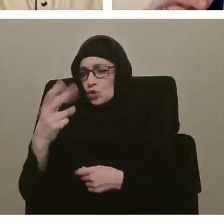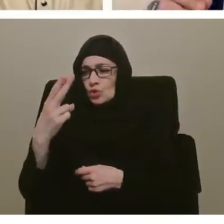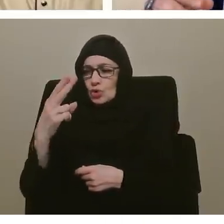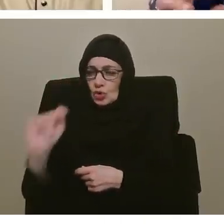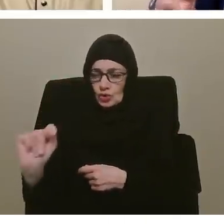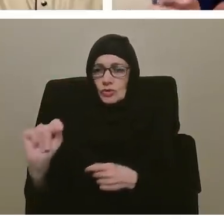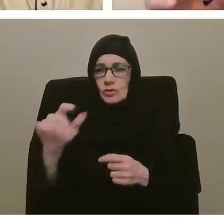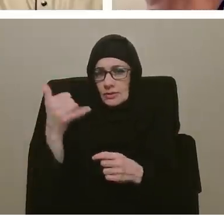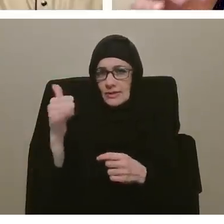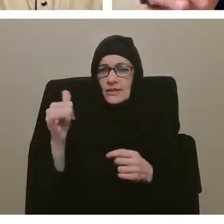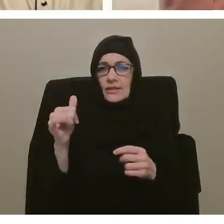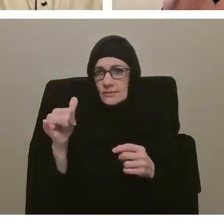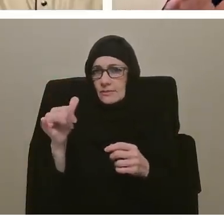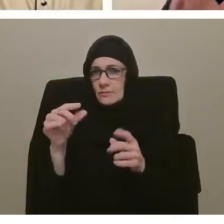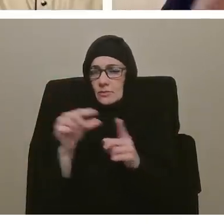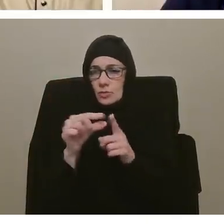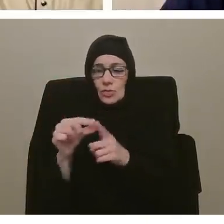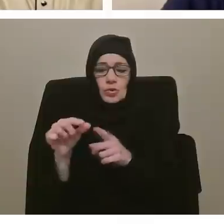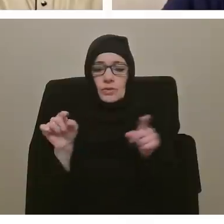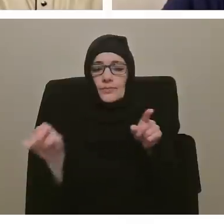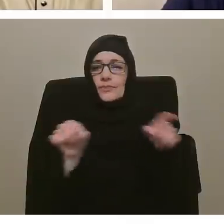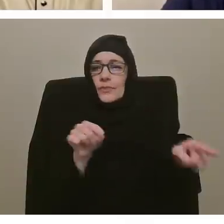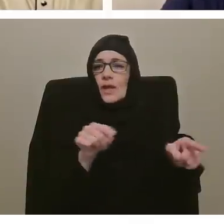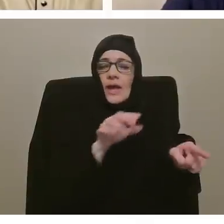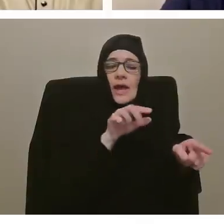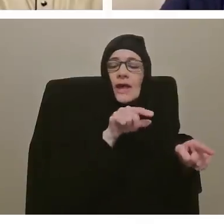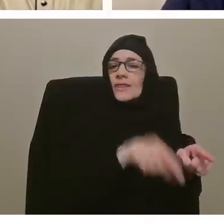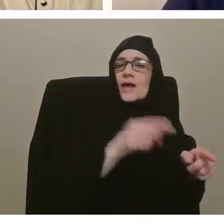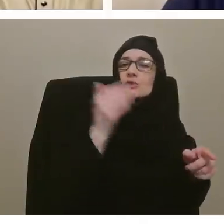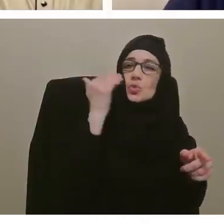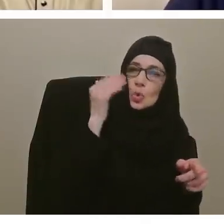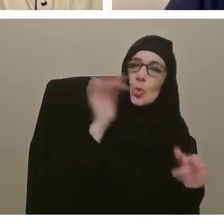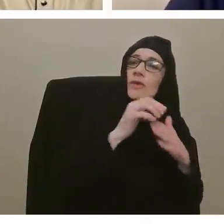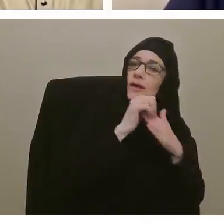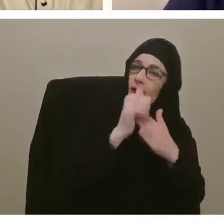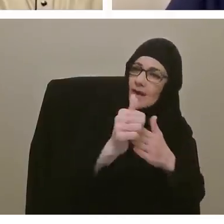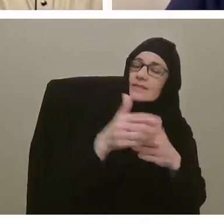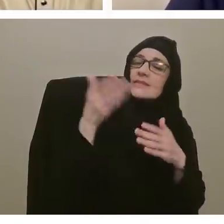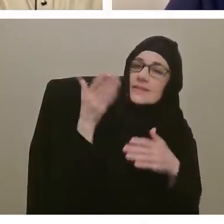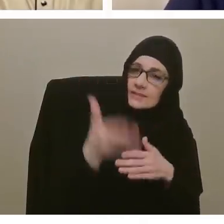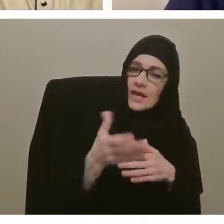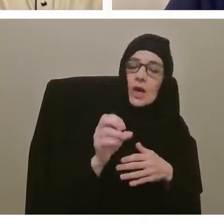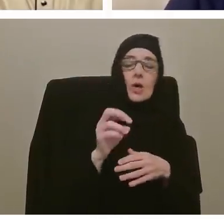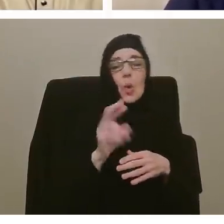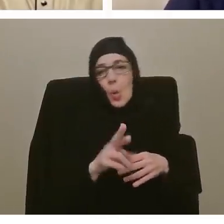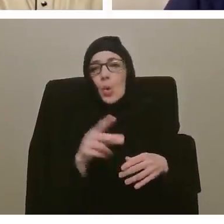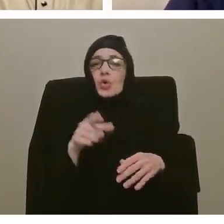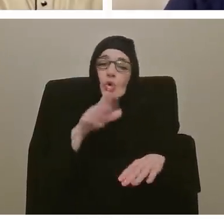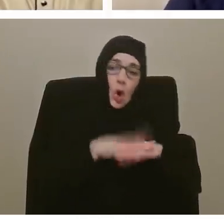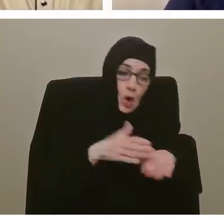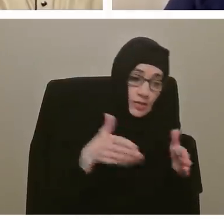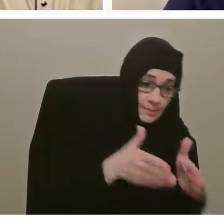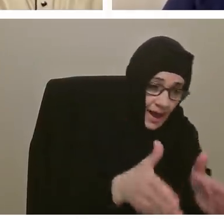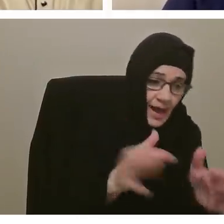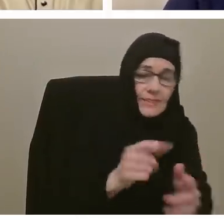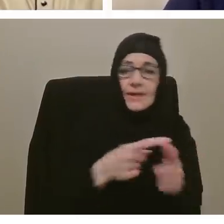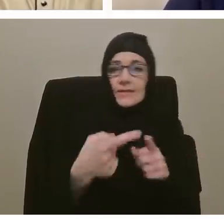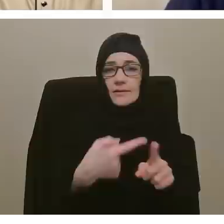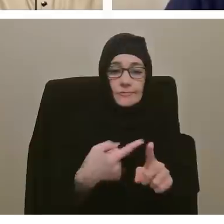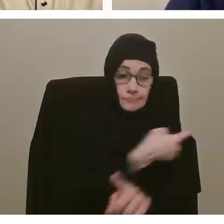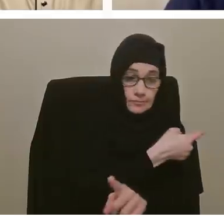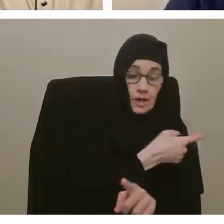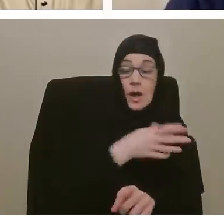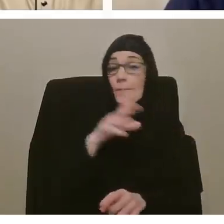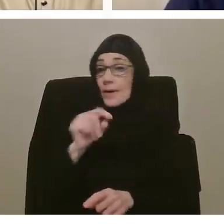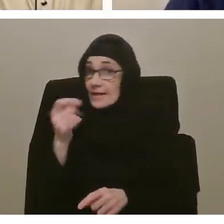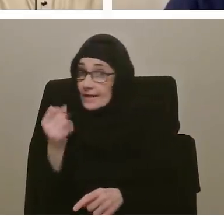See, it's one thing, hidayah is to know that guidance exists, or to know that that's the pathway, or to have been on the path and off the path, etc. But to